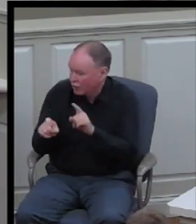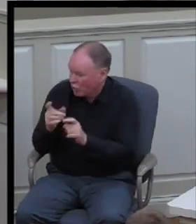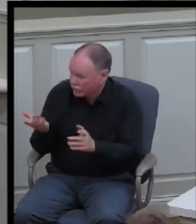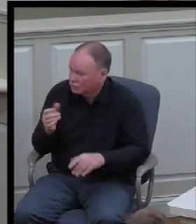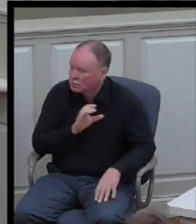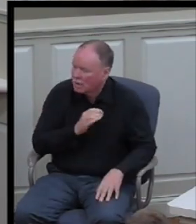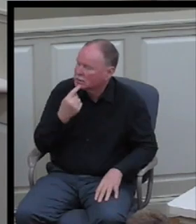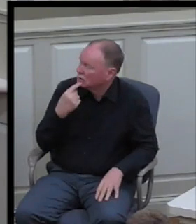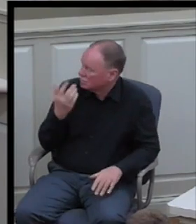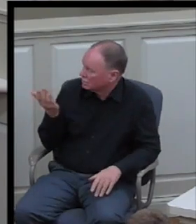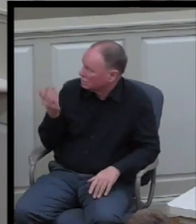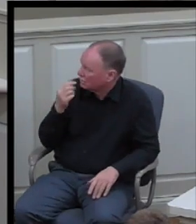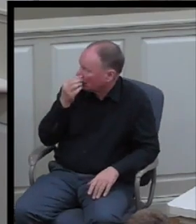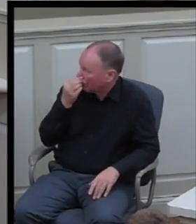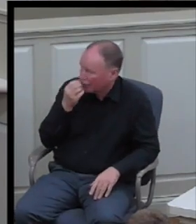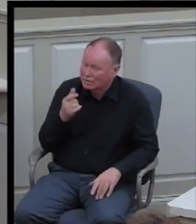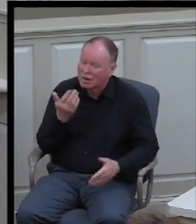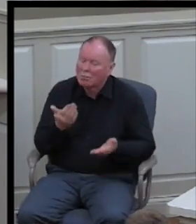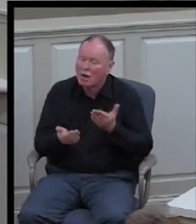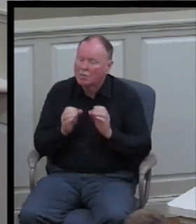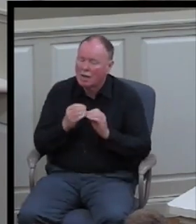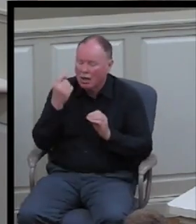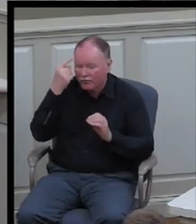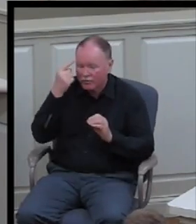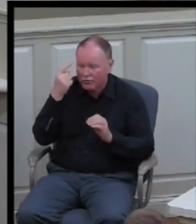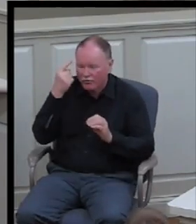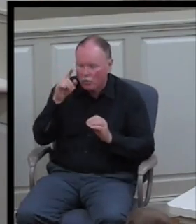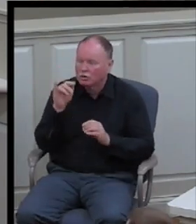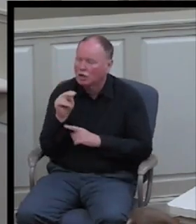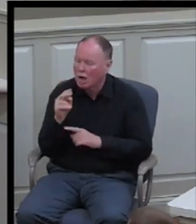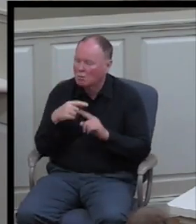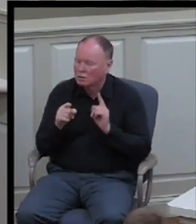ahead. These are probably for John.